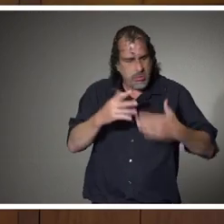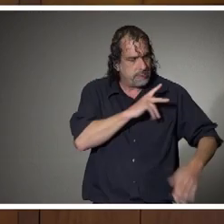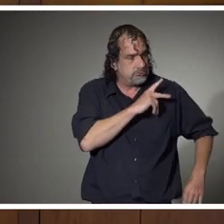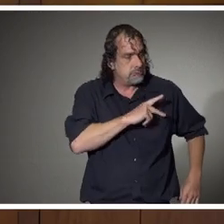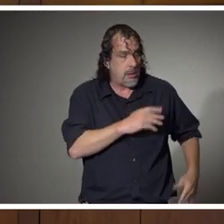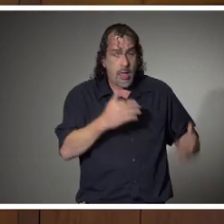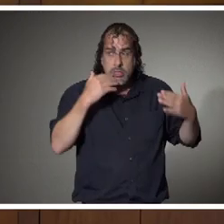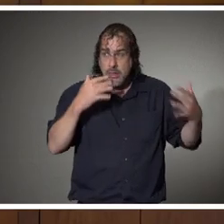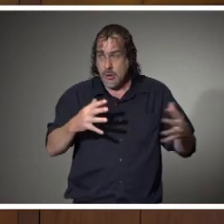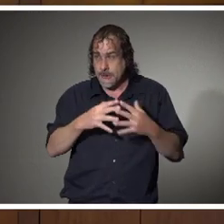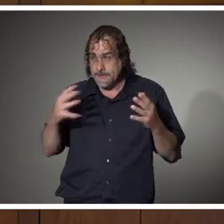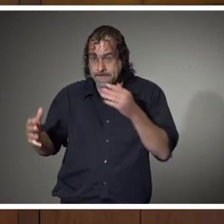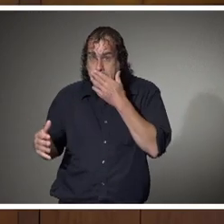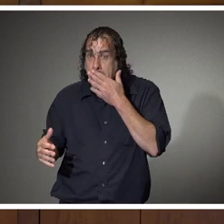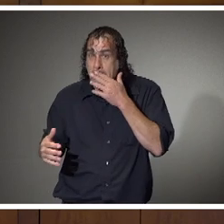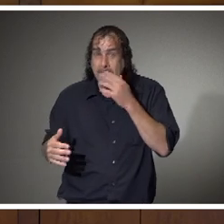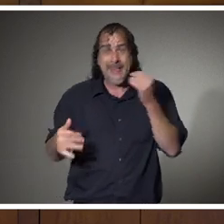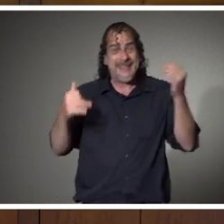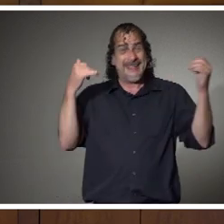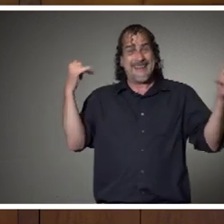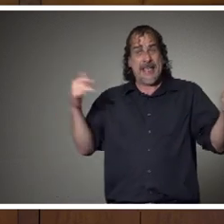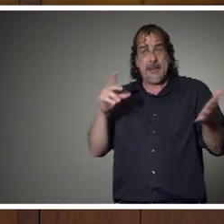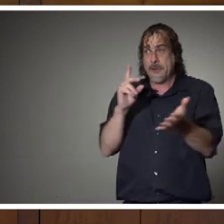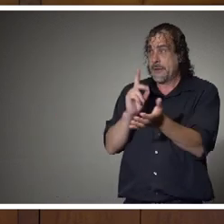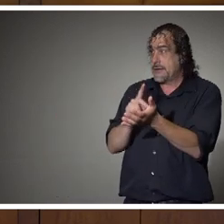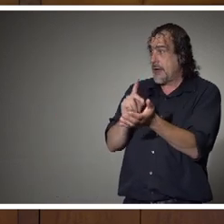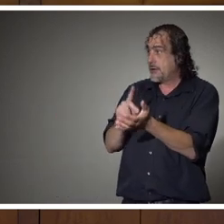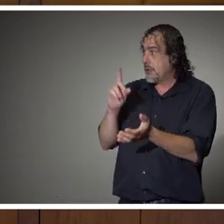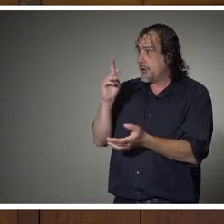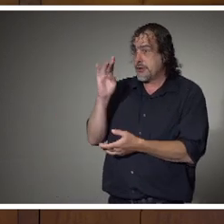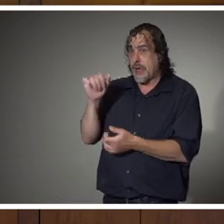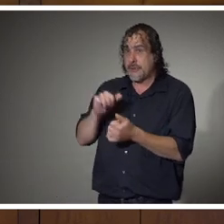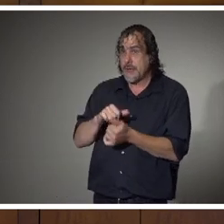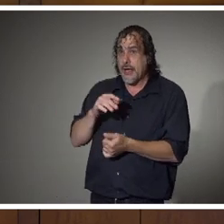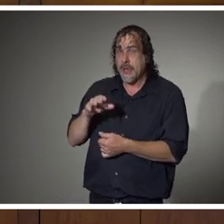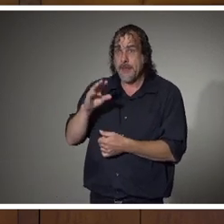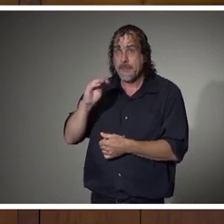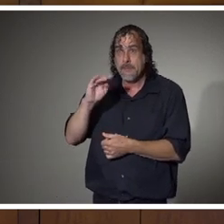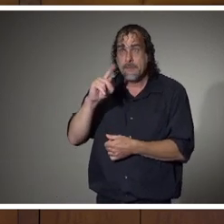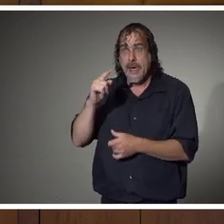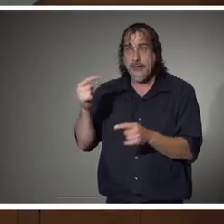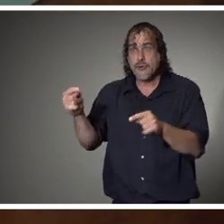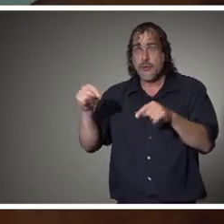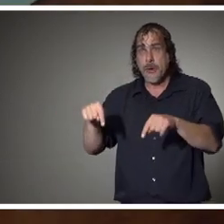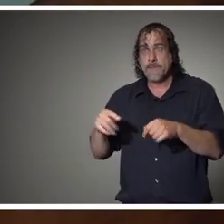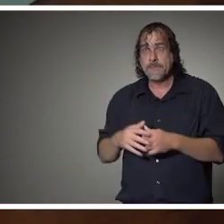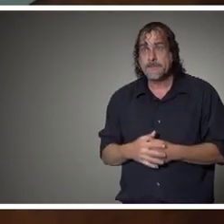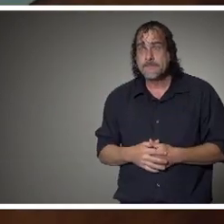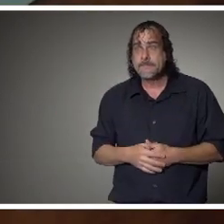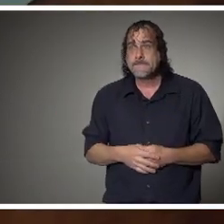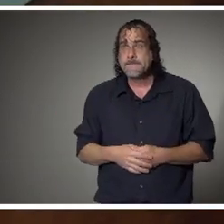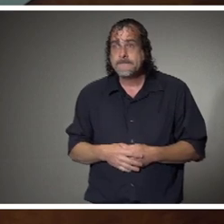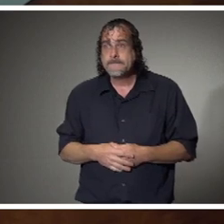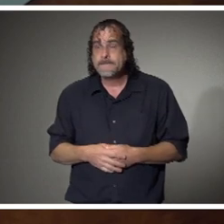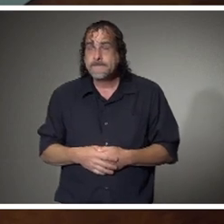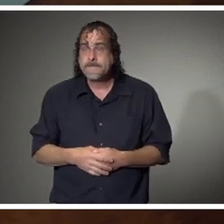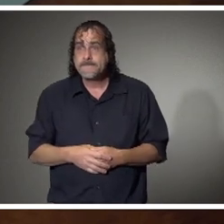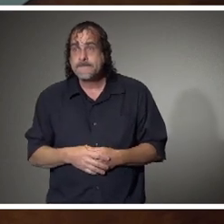you. At this time, I'm going to ask Dr. Dobbs and Mac to come forward. And